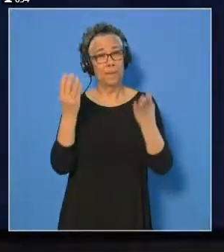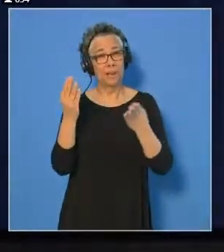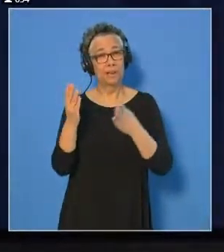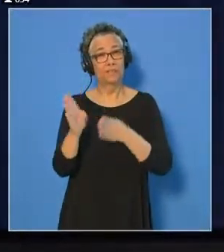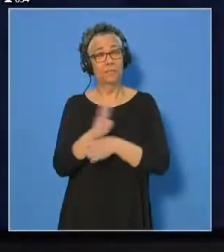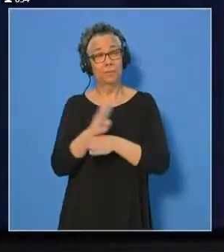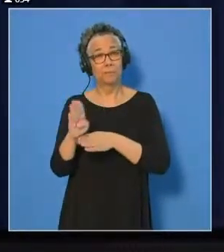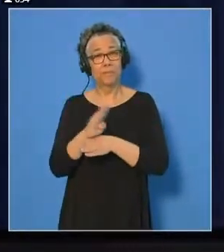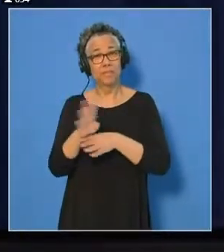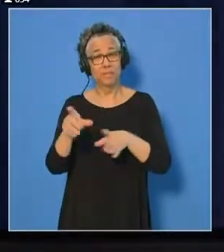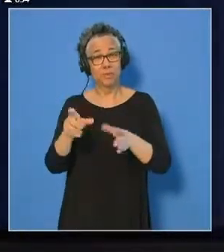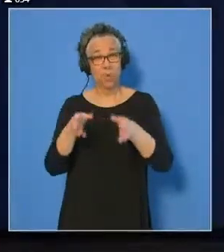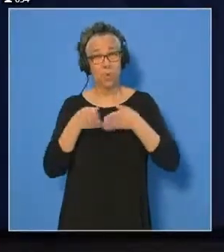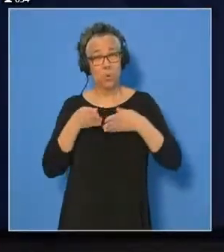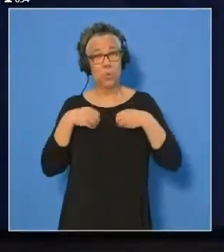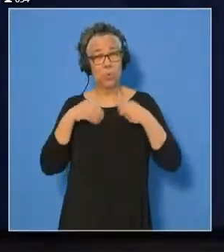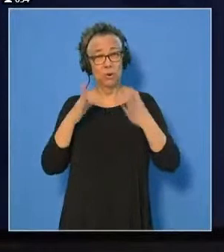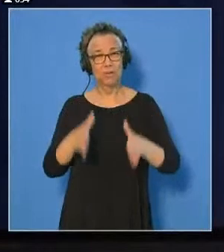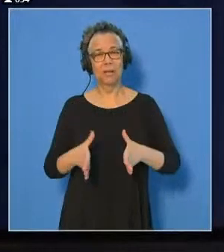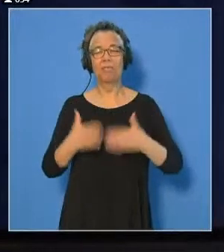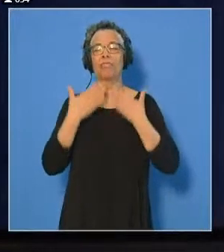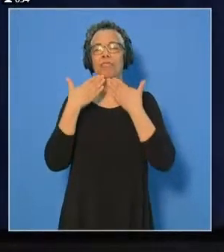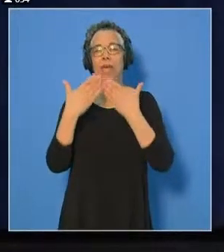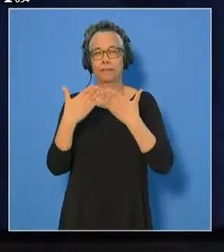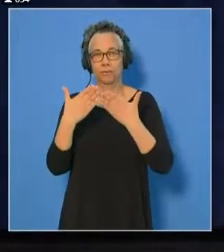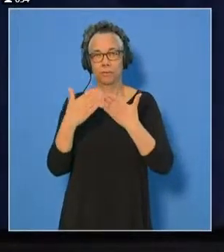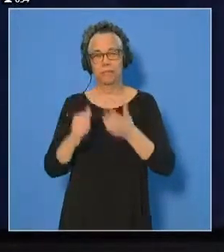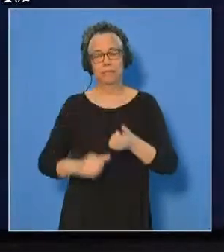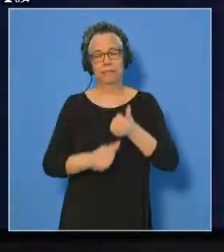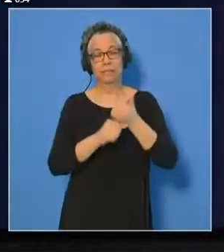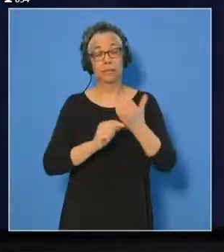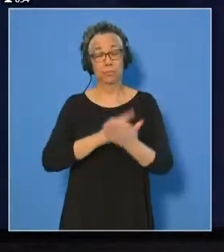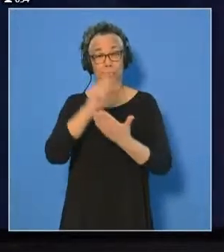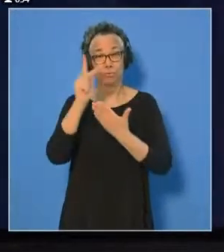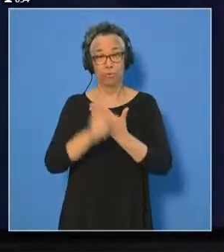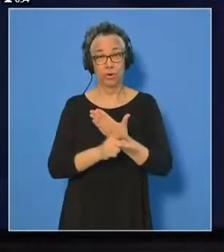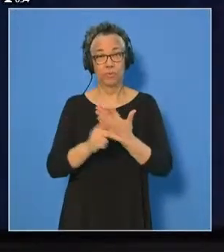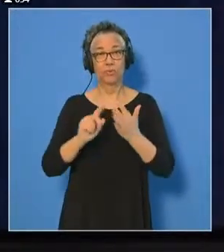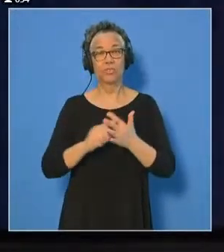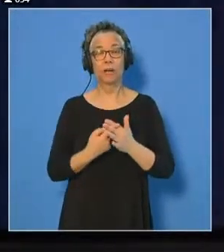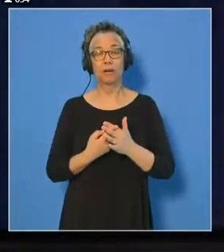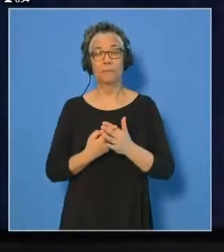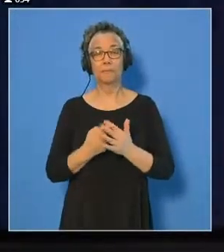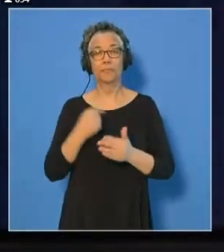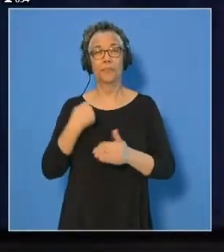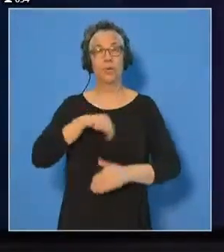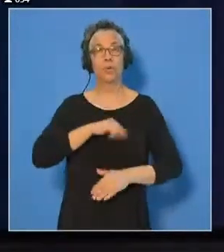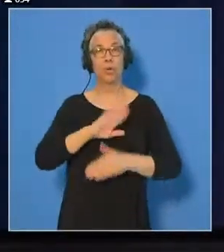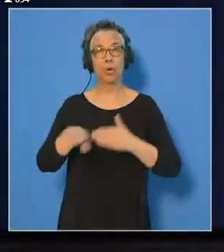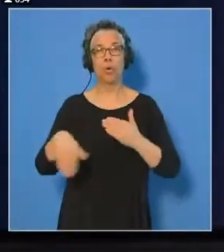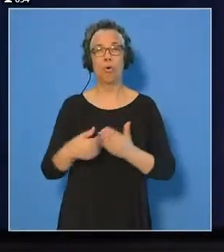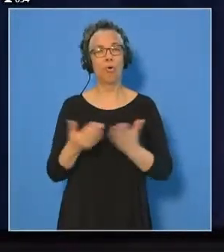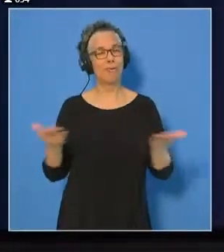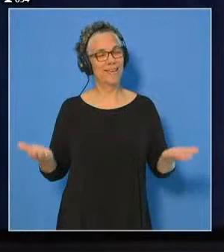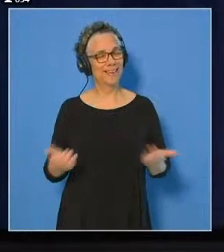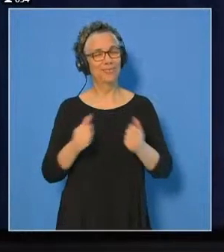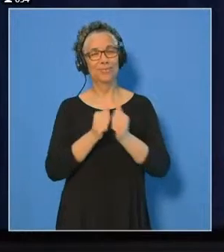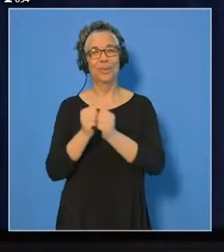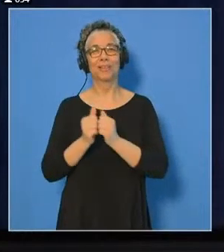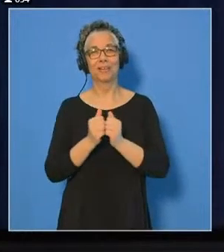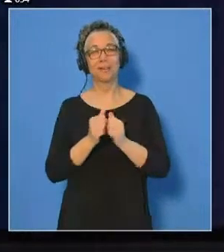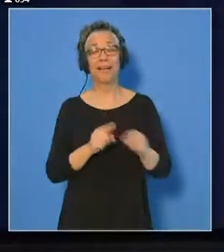Bermuda are grateful for this assistance program, which has been launched. We are all in this together, and as an